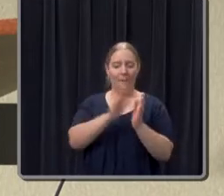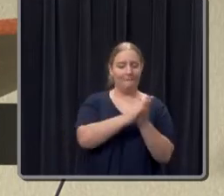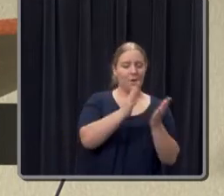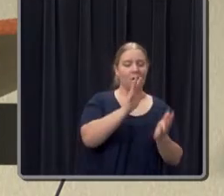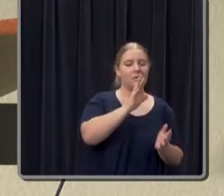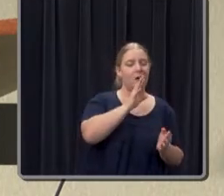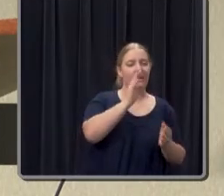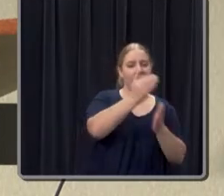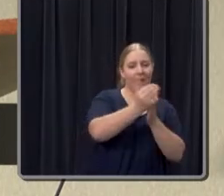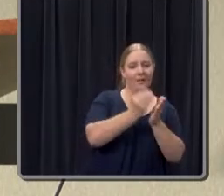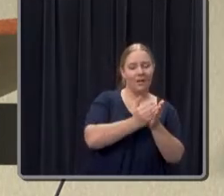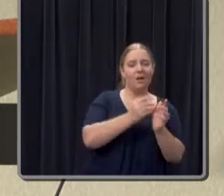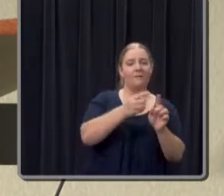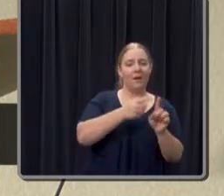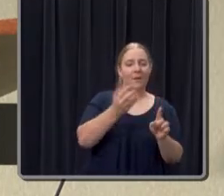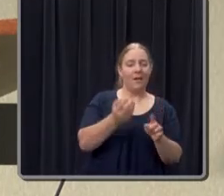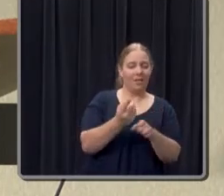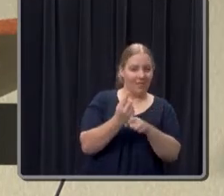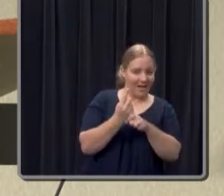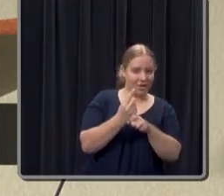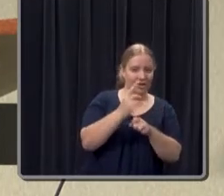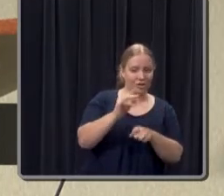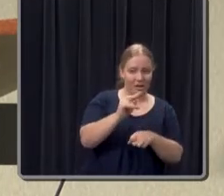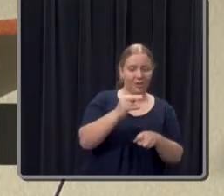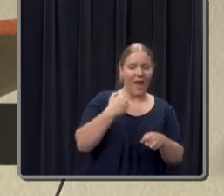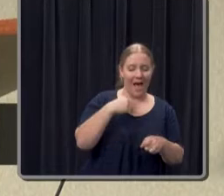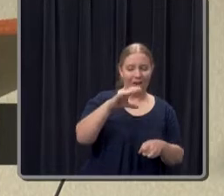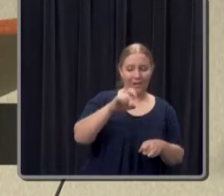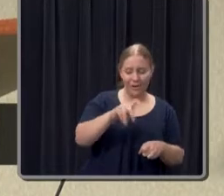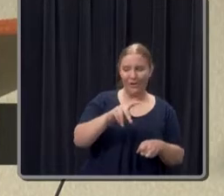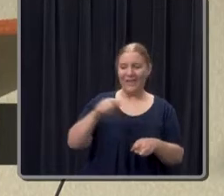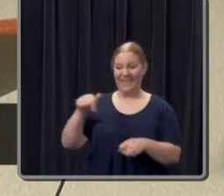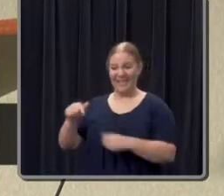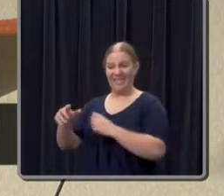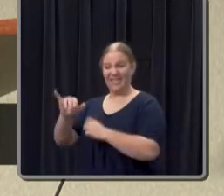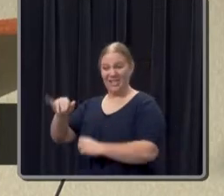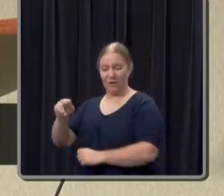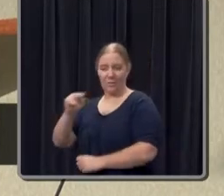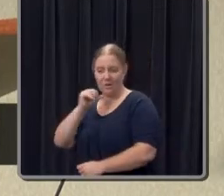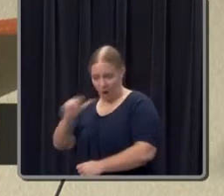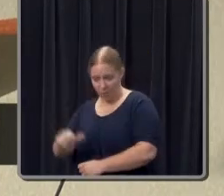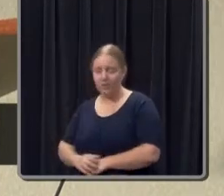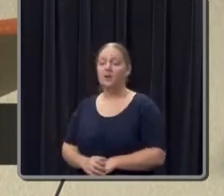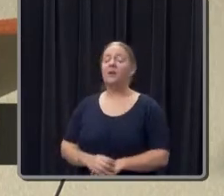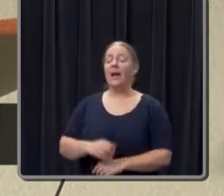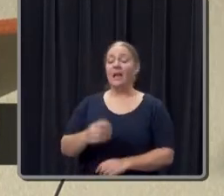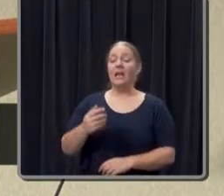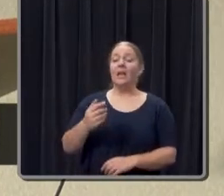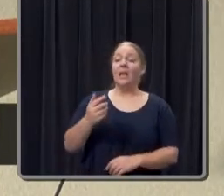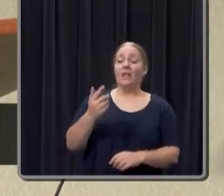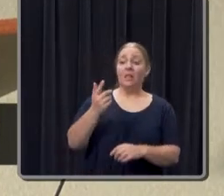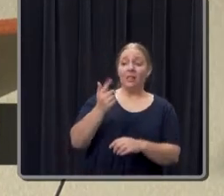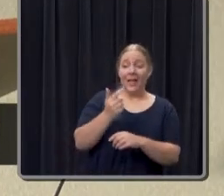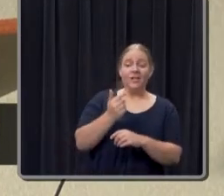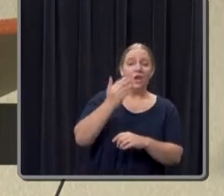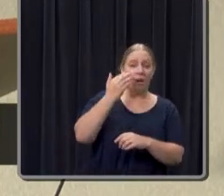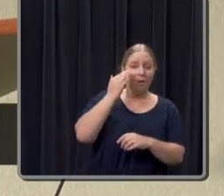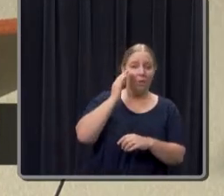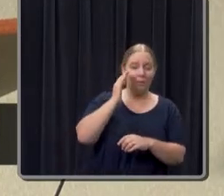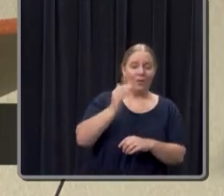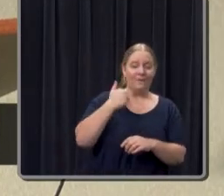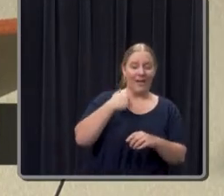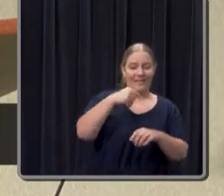lesson from last January when I had a clerk to this January when I don't. Last January, I would have spent time with the teacher